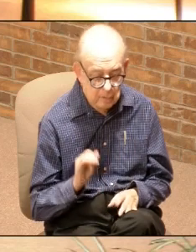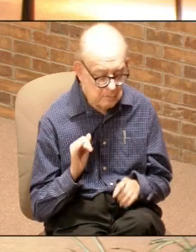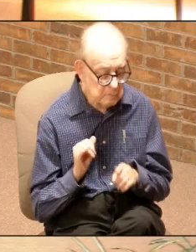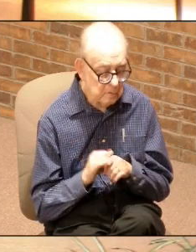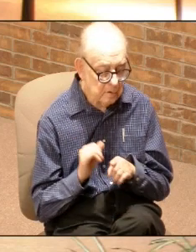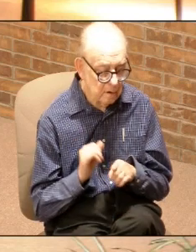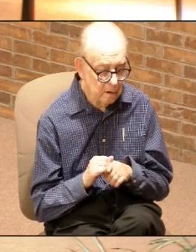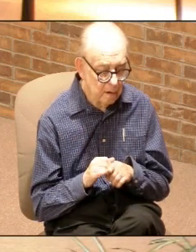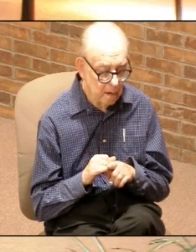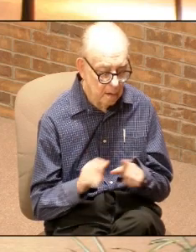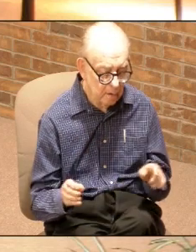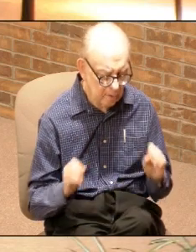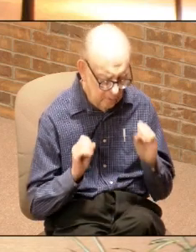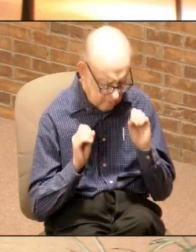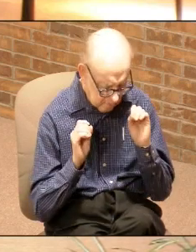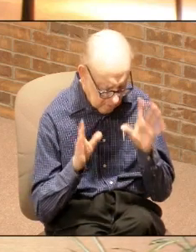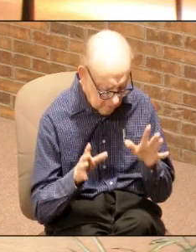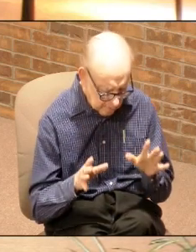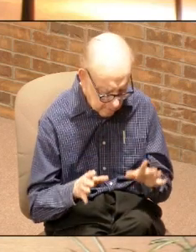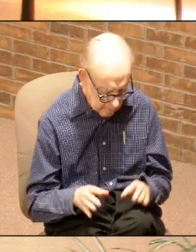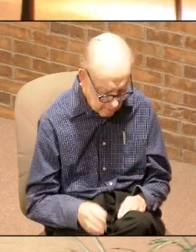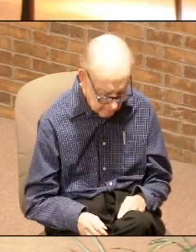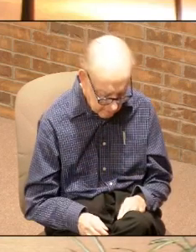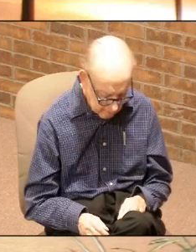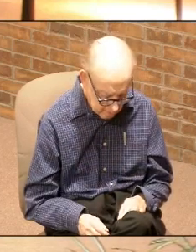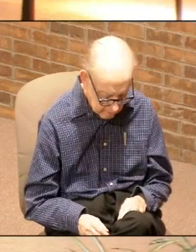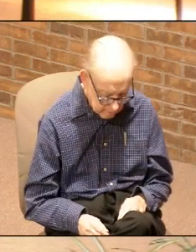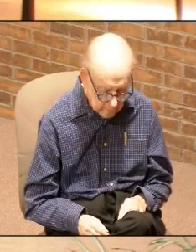Curse, language was terrible.